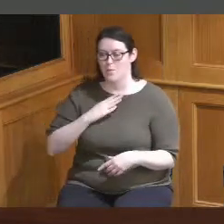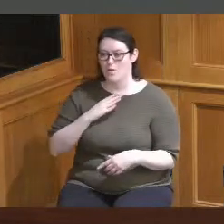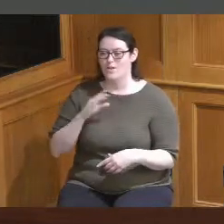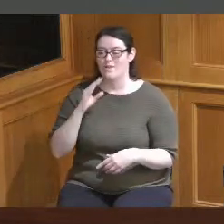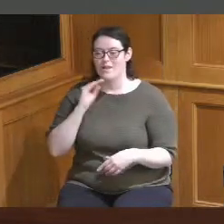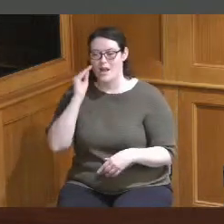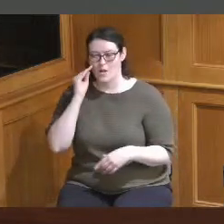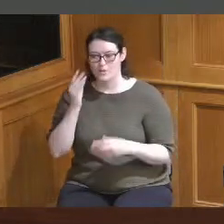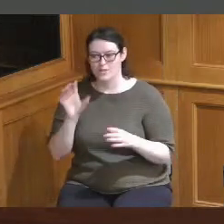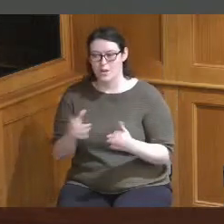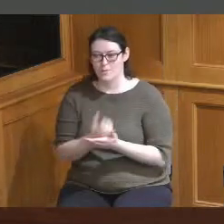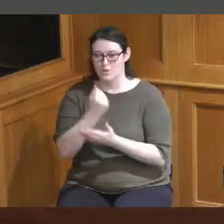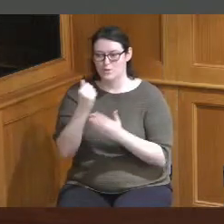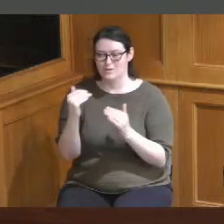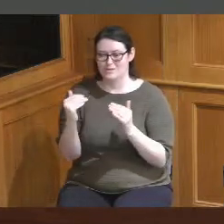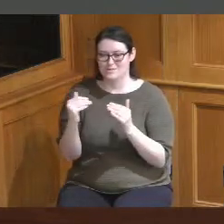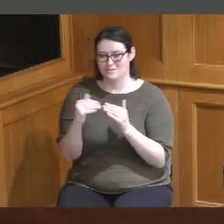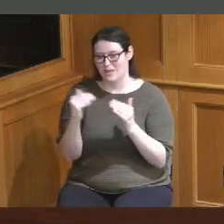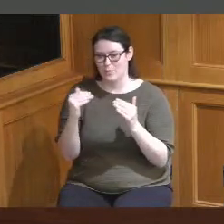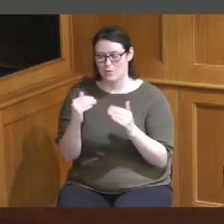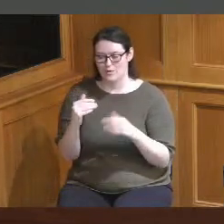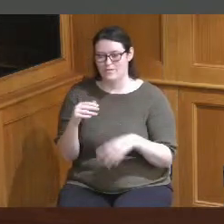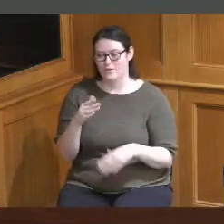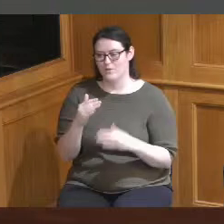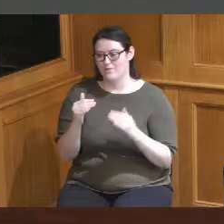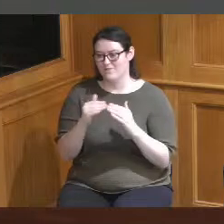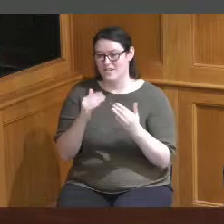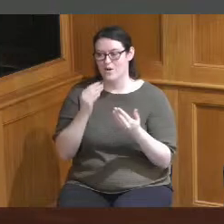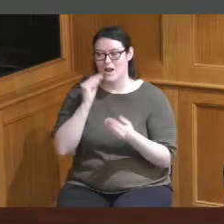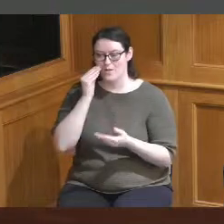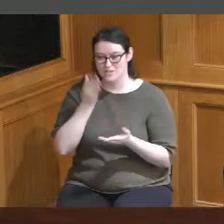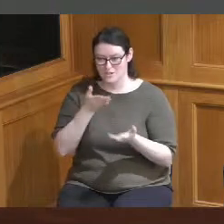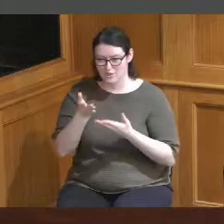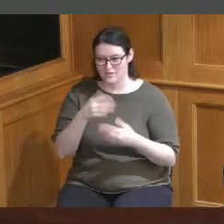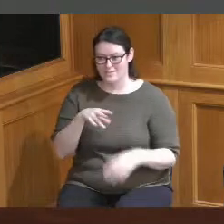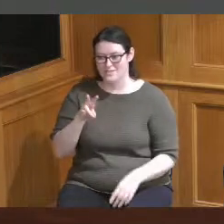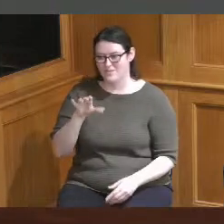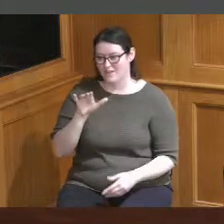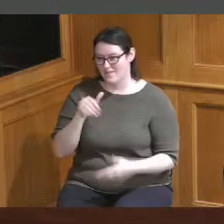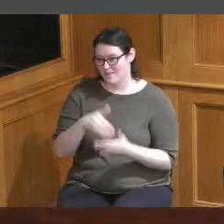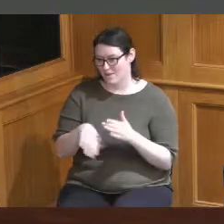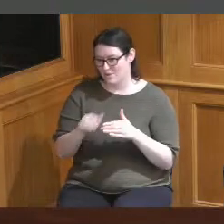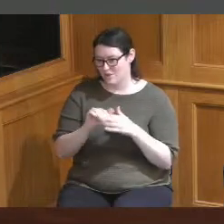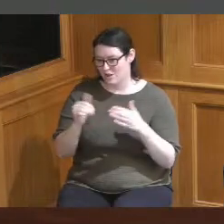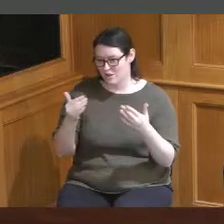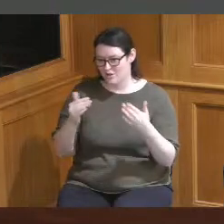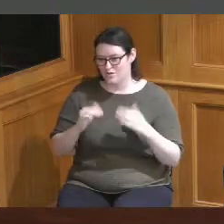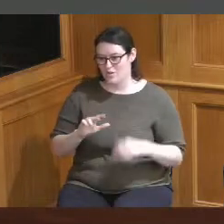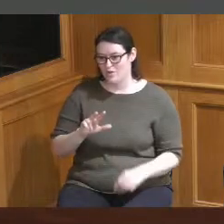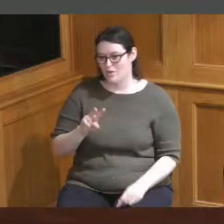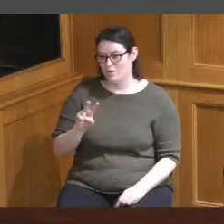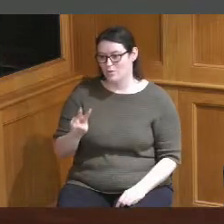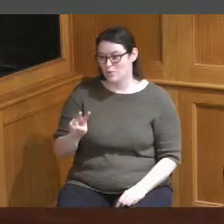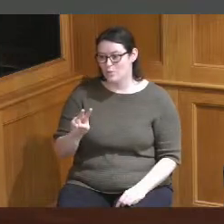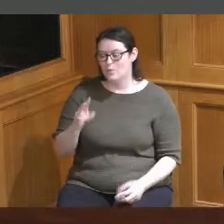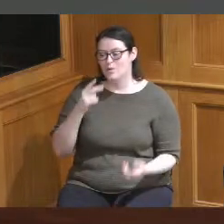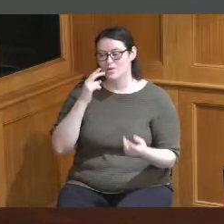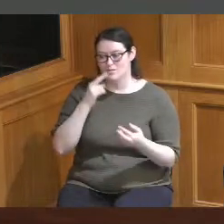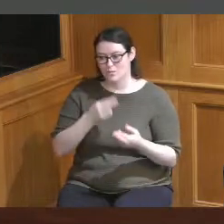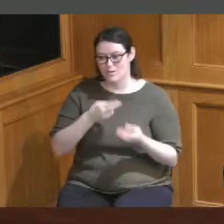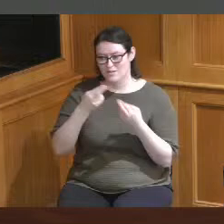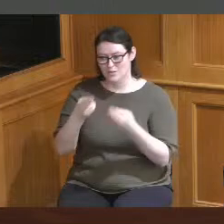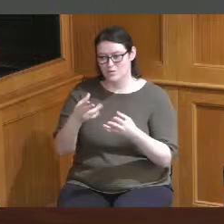Housing Opportunities Made Equal for fair housing services at $75,000. Item 32 is a